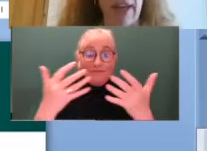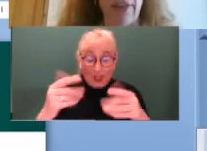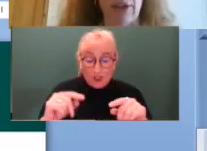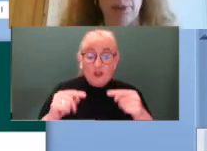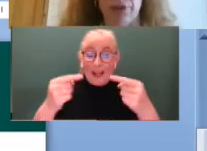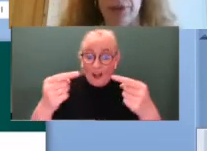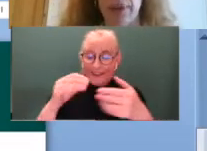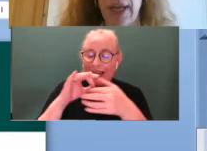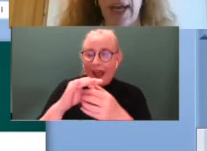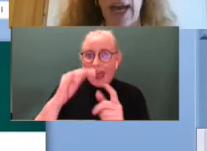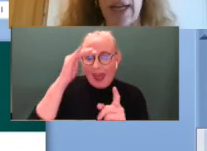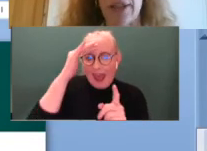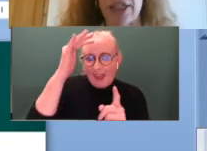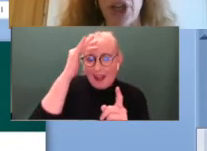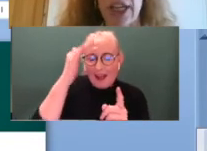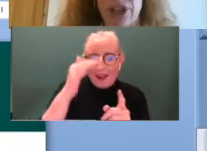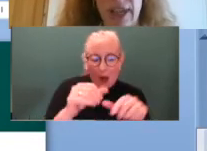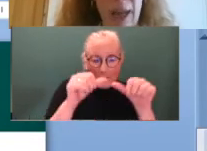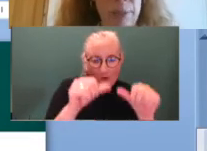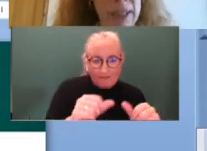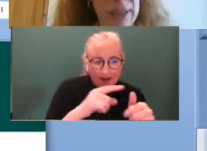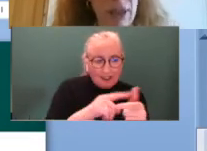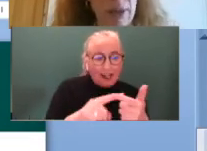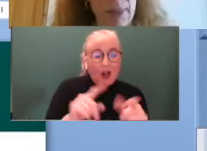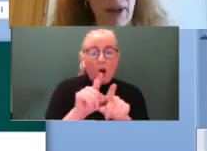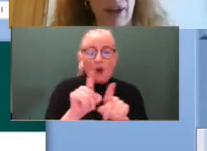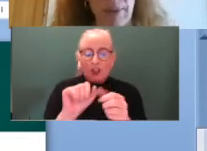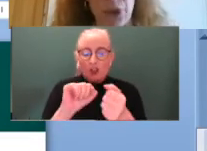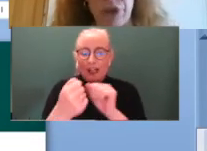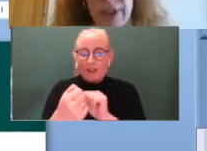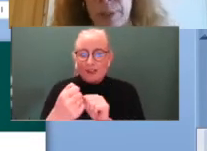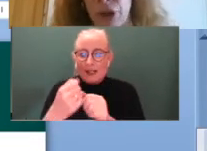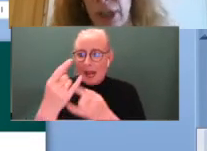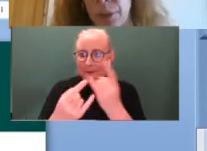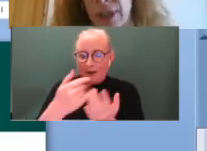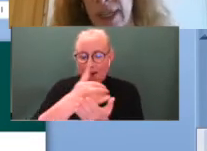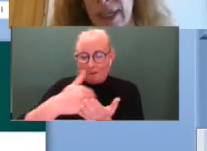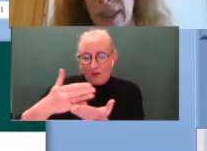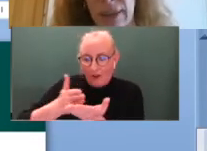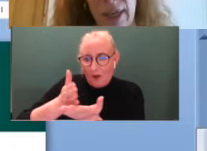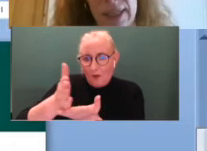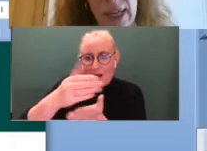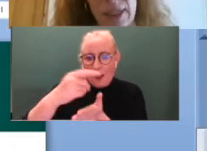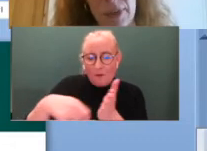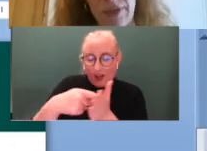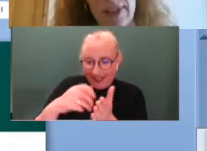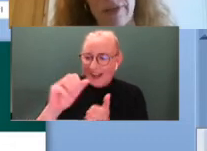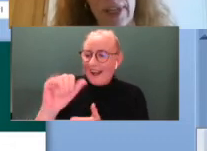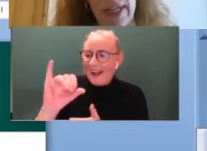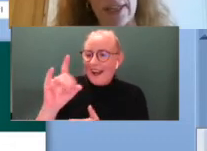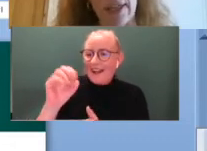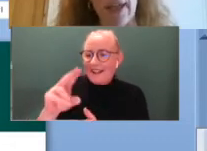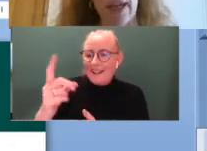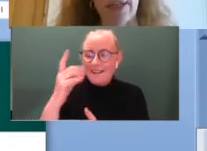the ethical approval and the changes that happened midterm. During this project, which as Aideen indicated was over